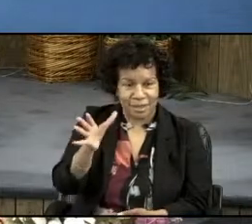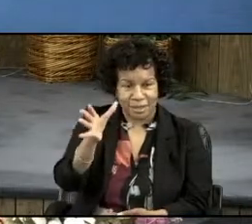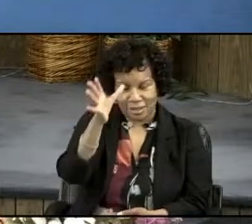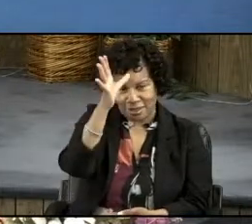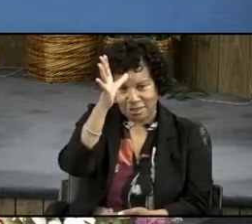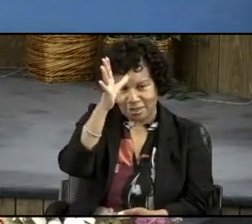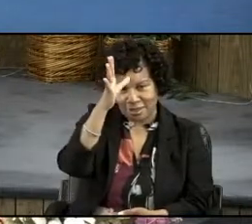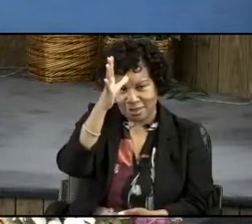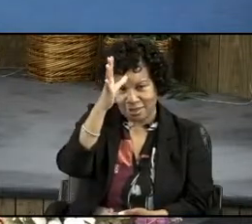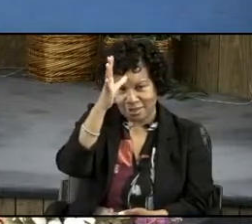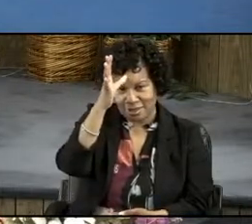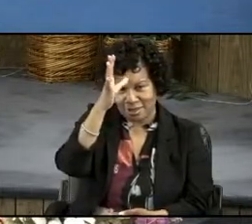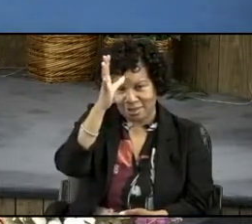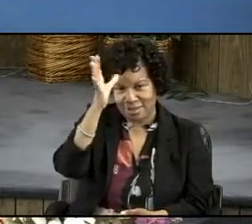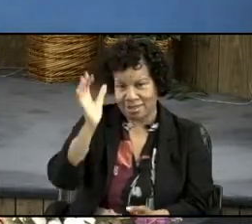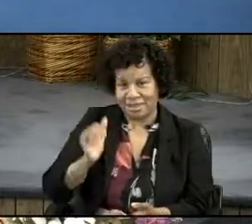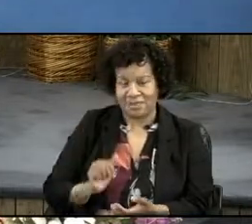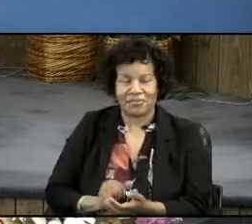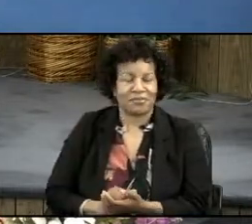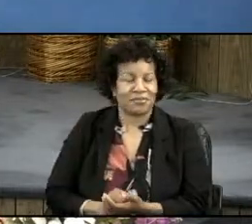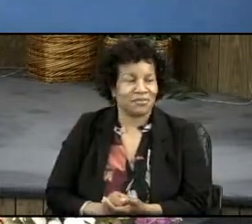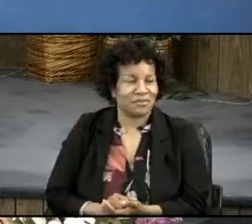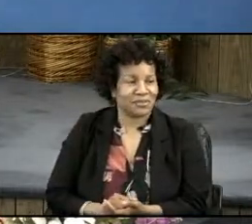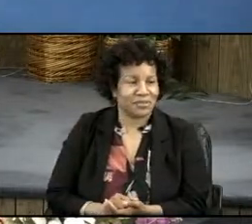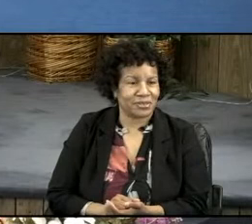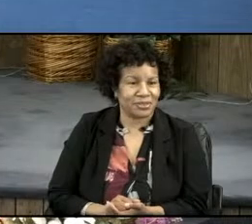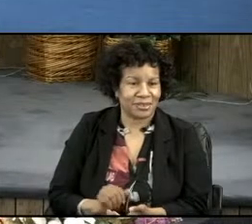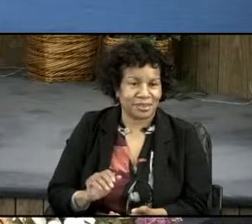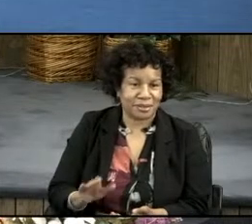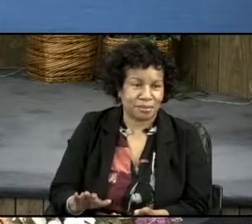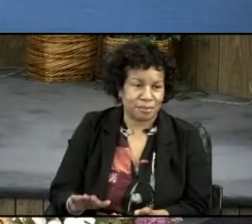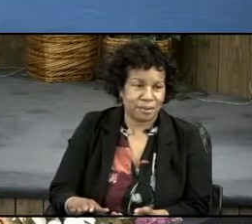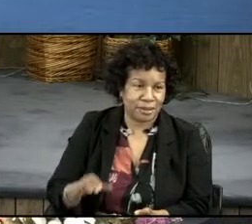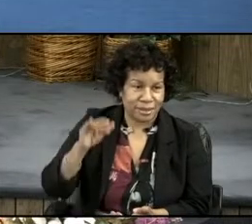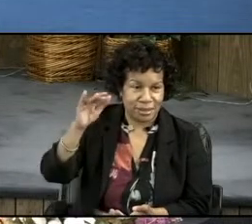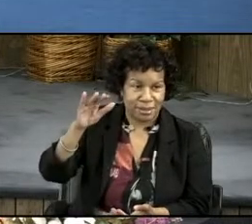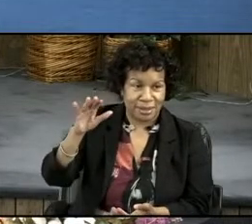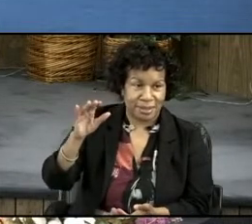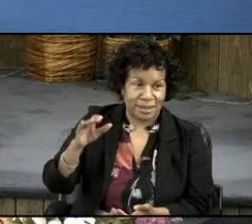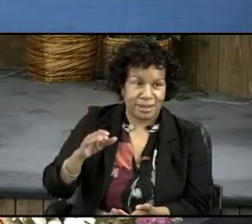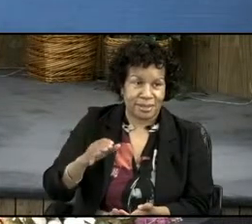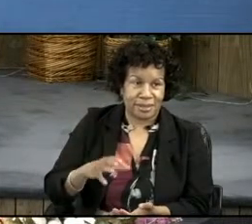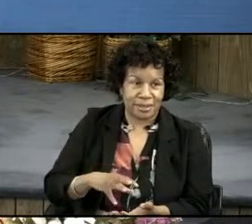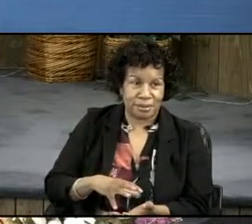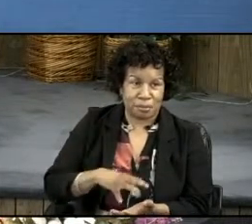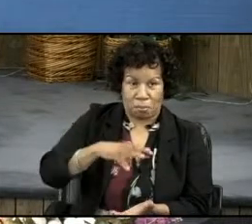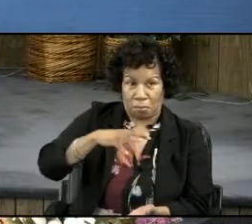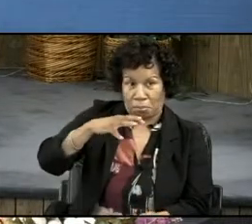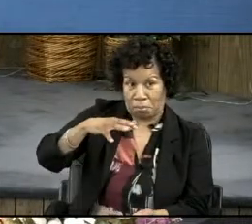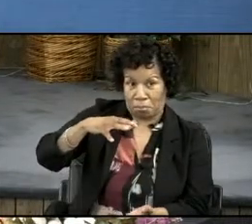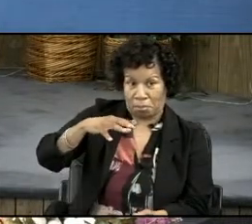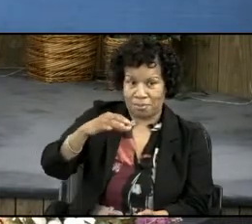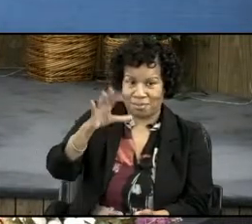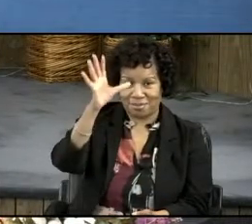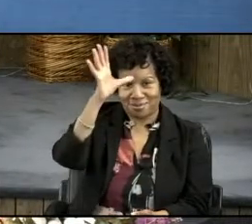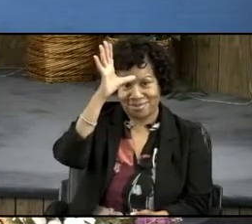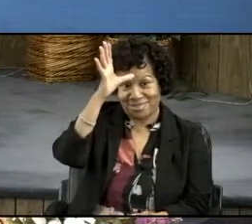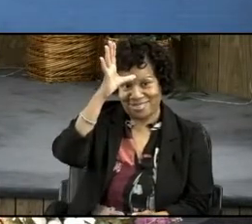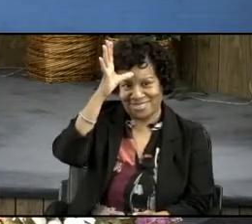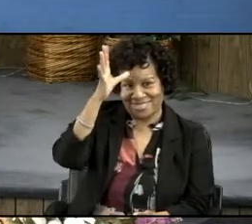and you're looking at 8.5 to 9 feet tall, that's a giant. And then I learned by